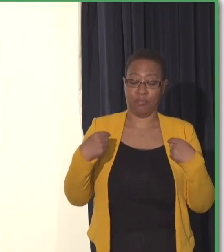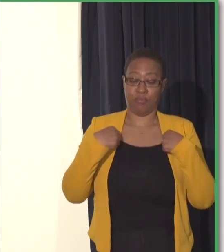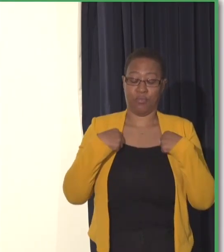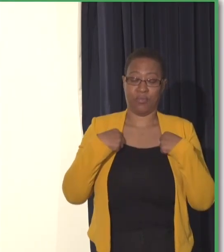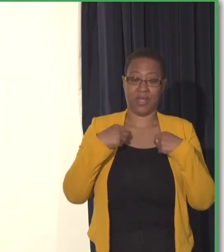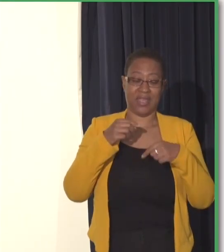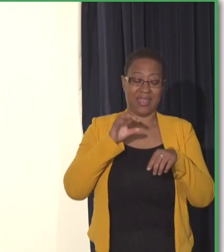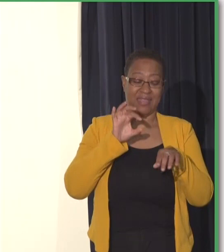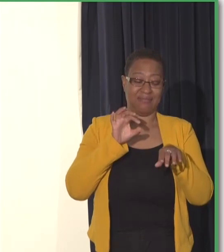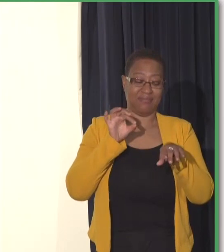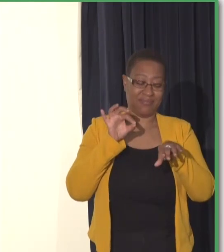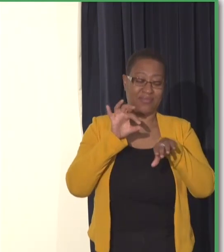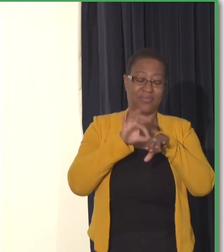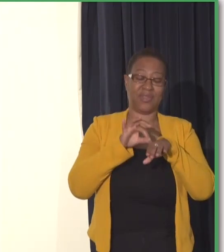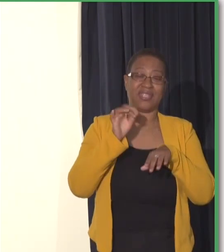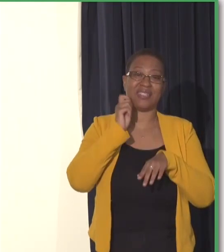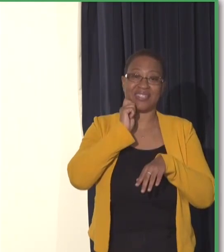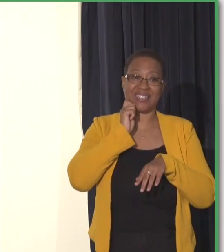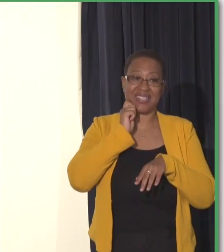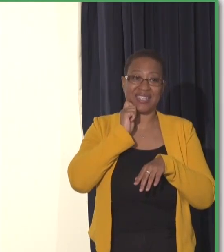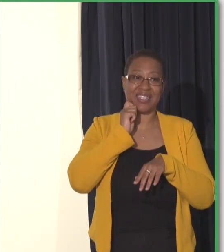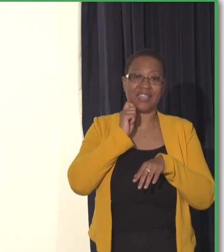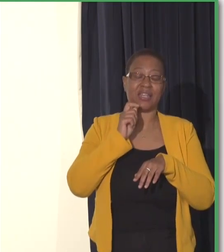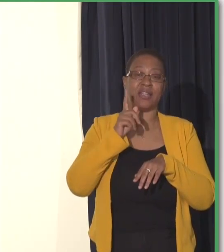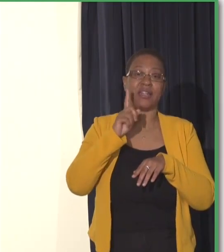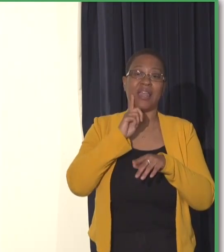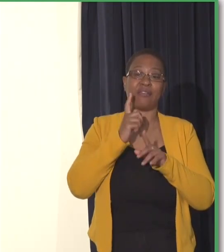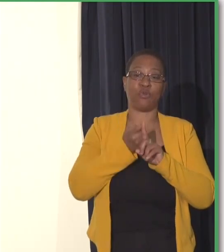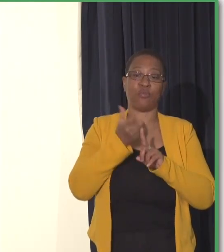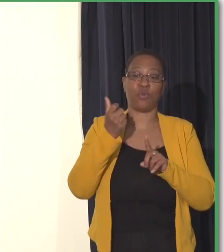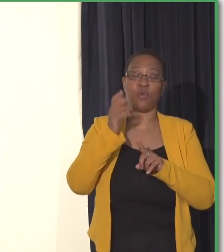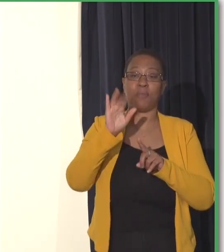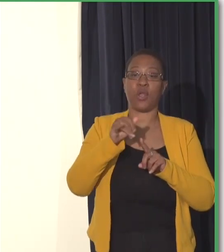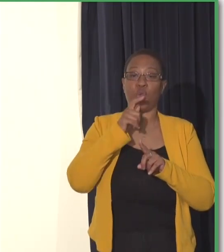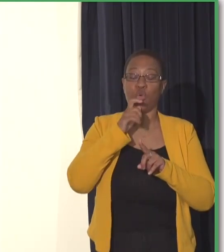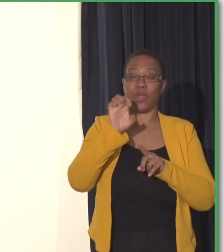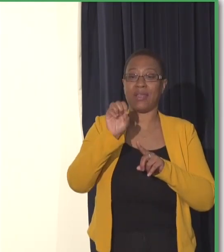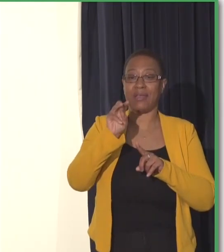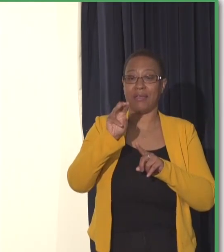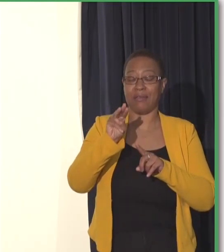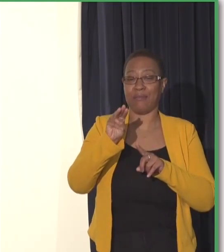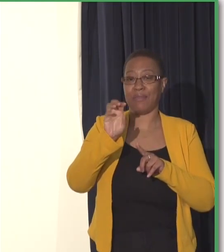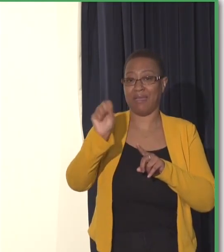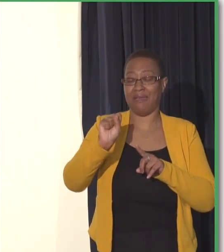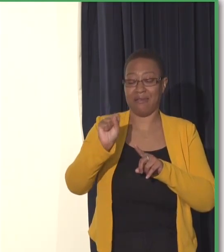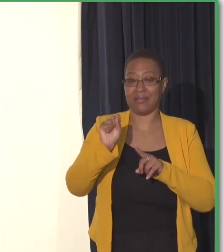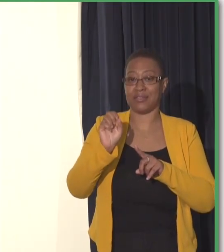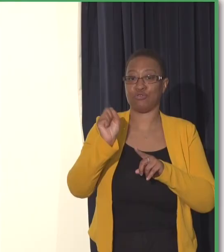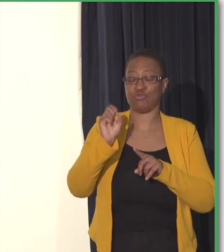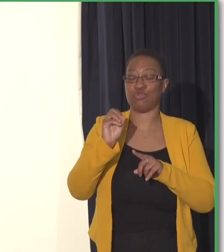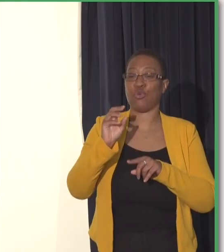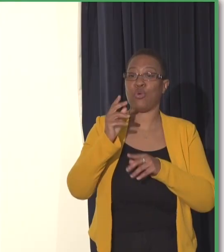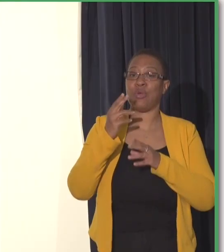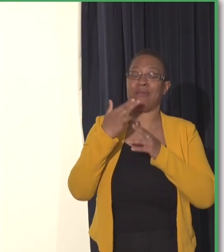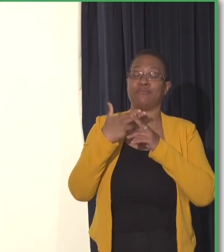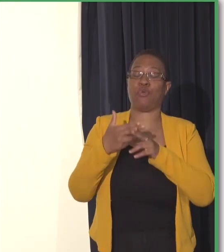require that they are removed by EMS, but that is minor. And kind of